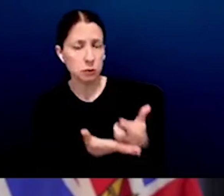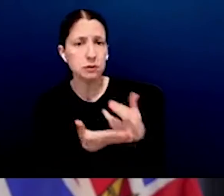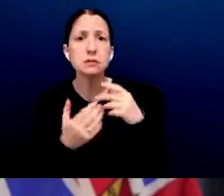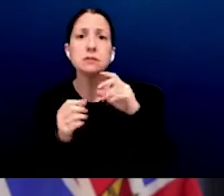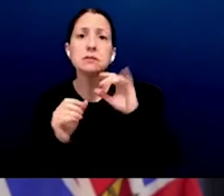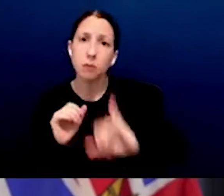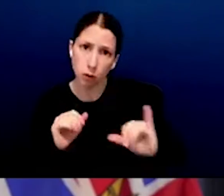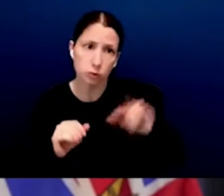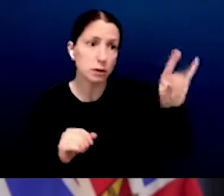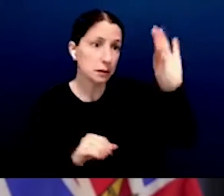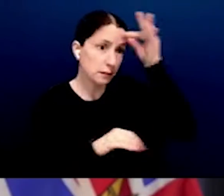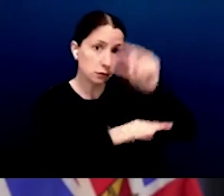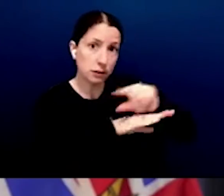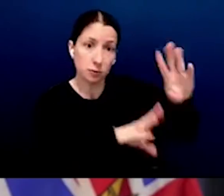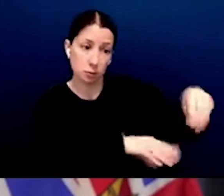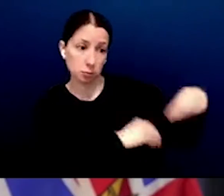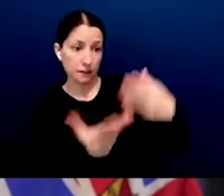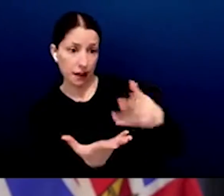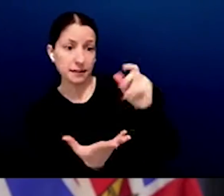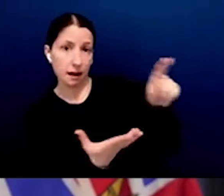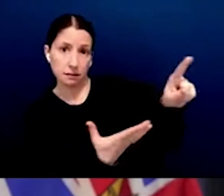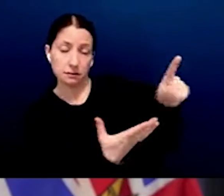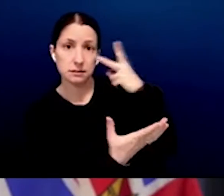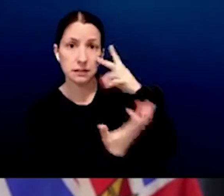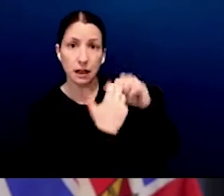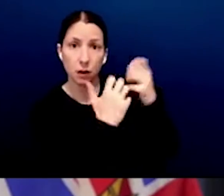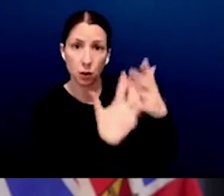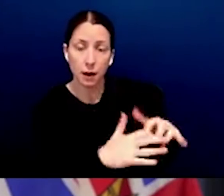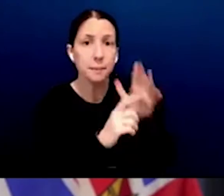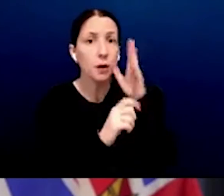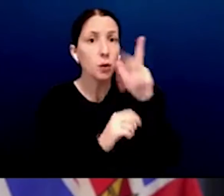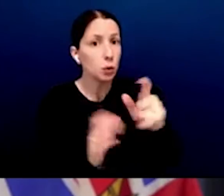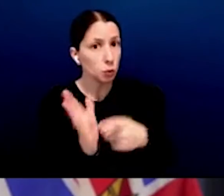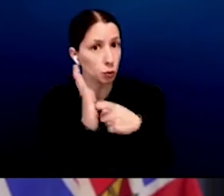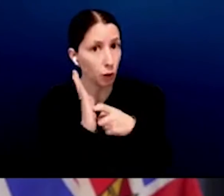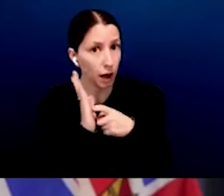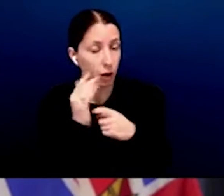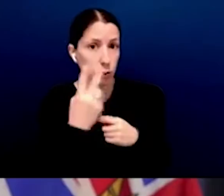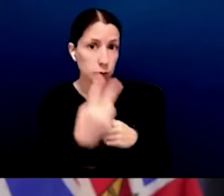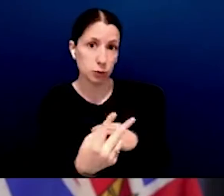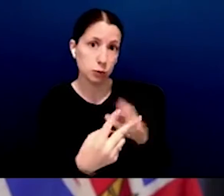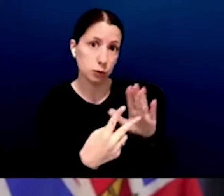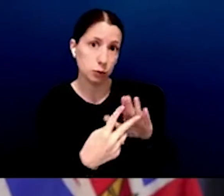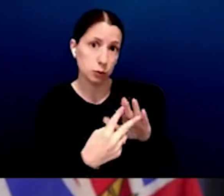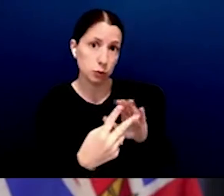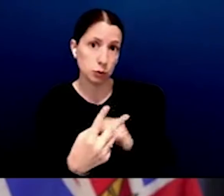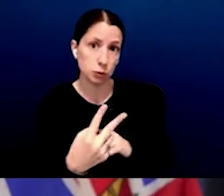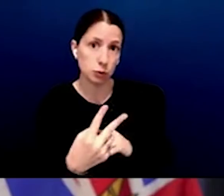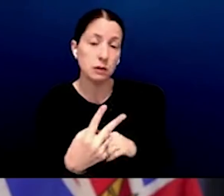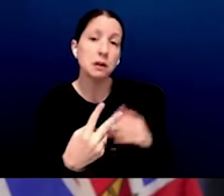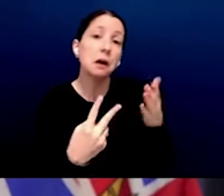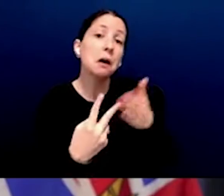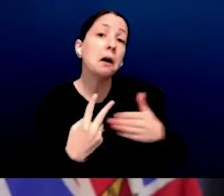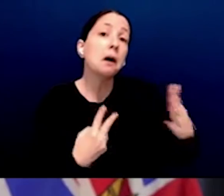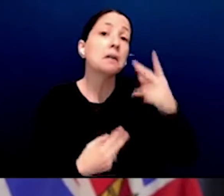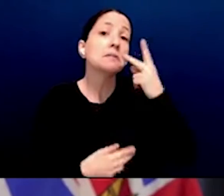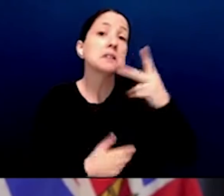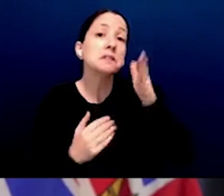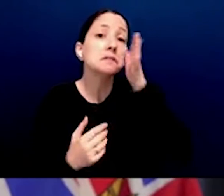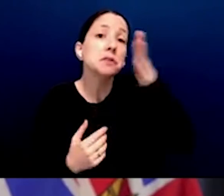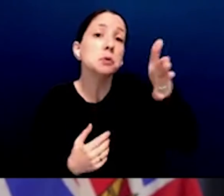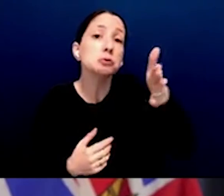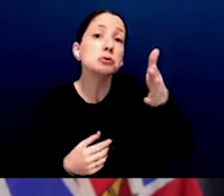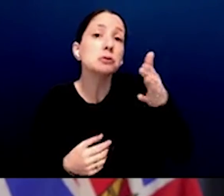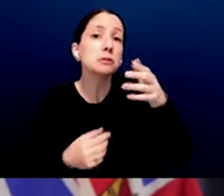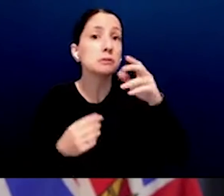federal government is providing at this time. But you're going to need 2 at the moment, and we'll see how we go in the months ahead, how we can bring those